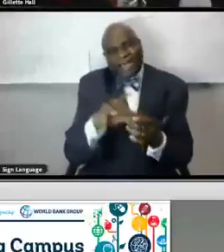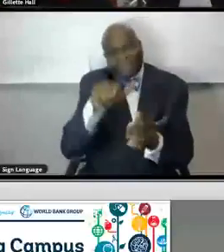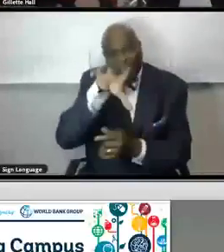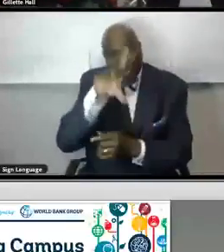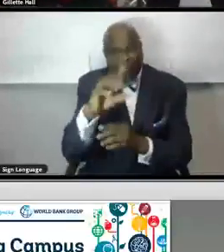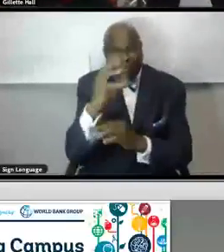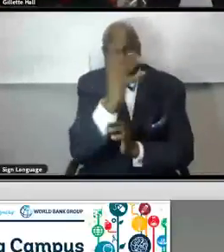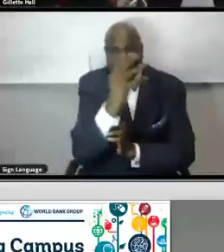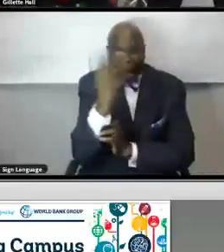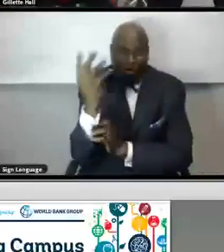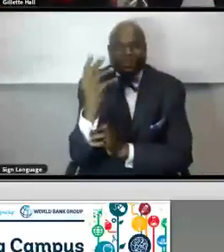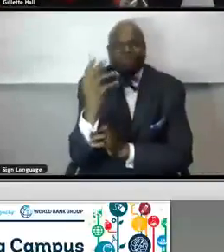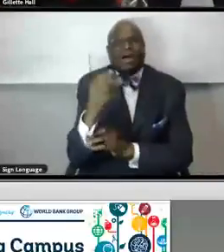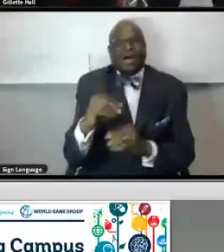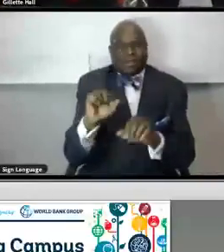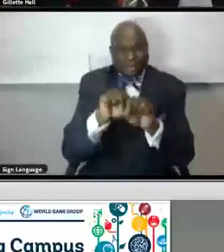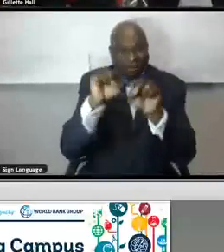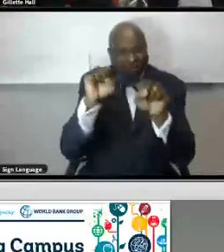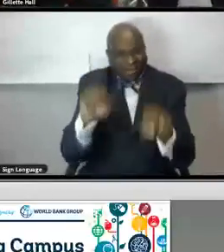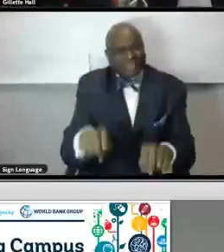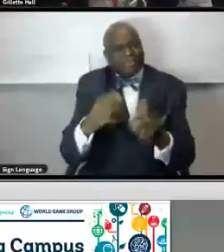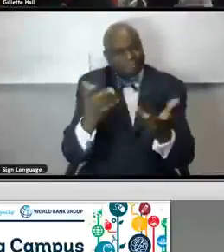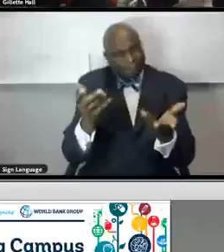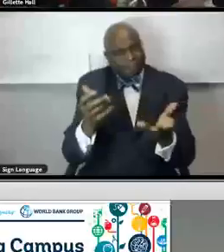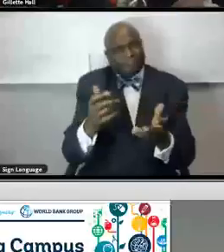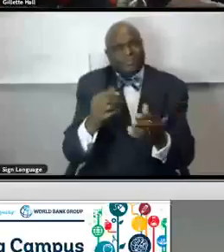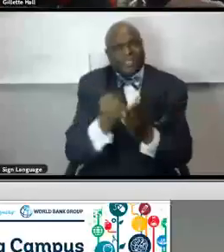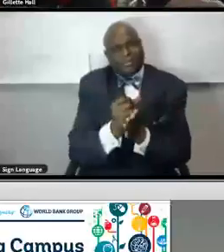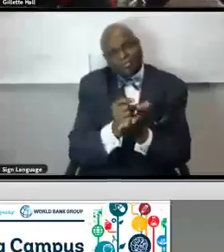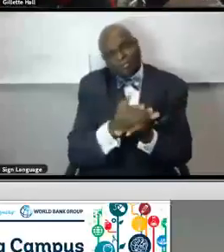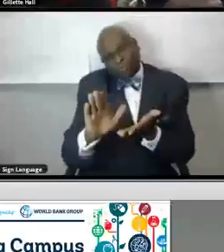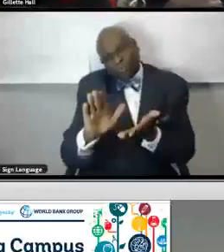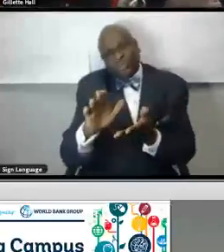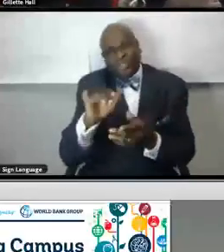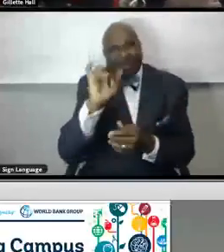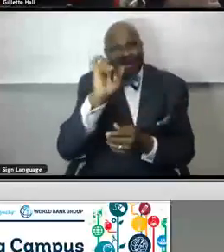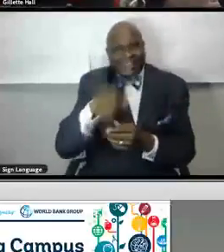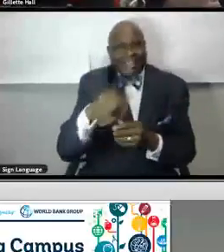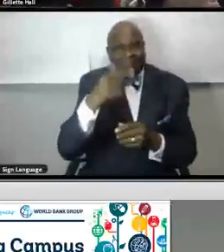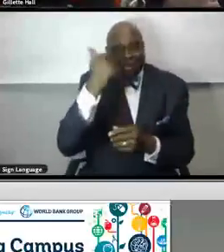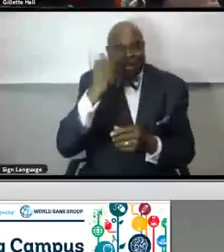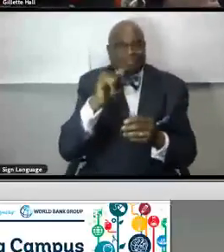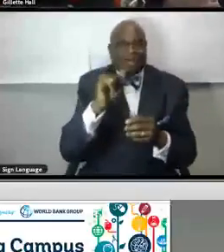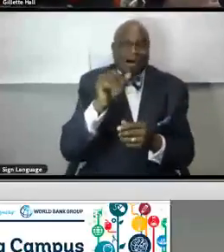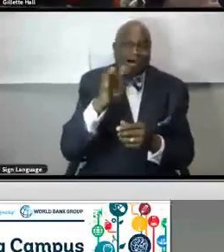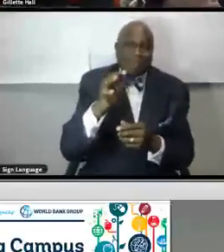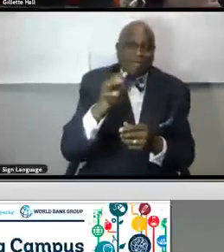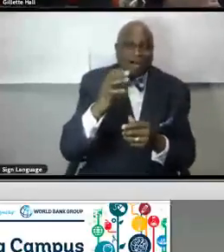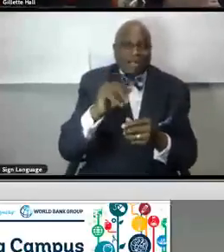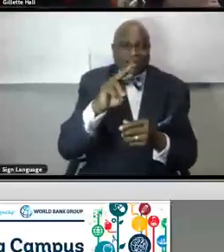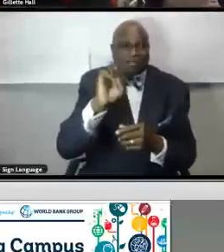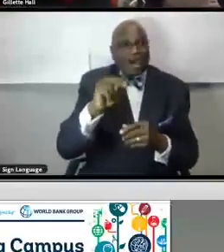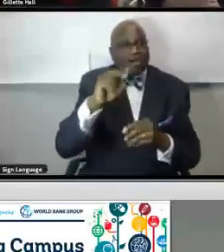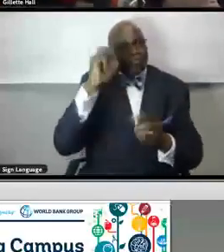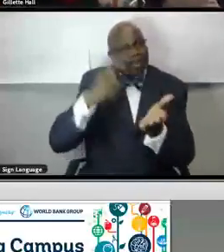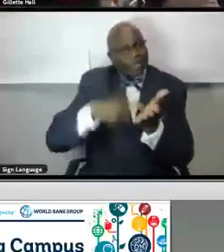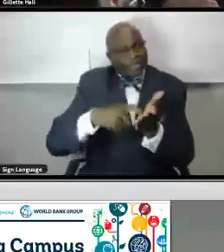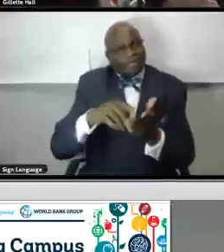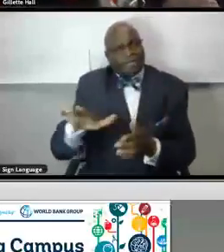forests are part of the systemic exclusion that they suffer because of non-recognition of